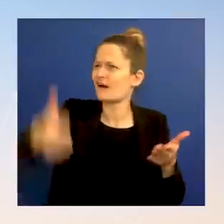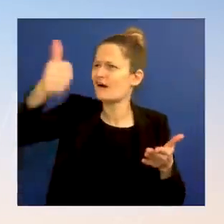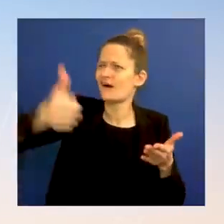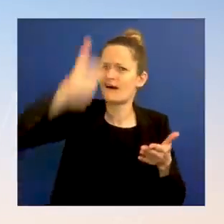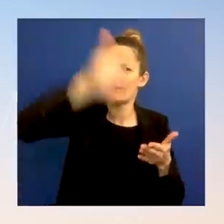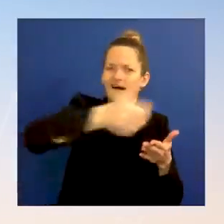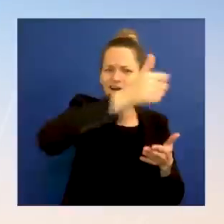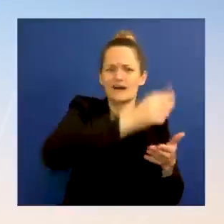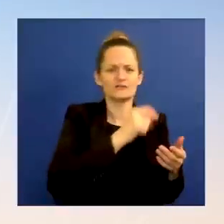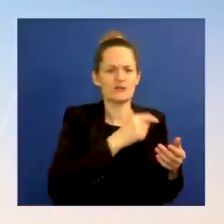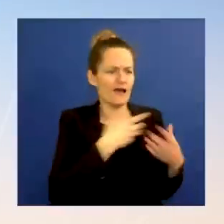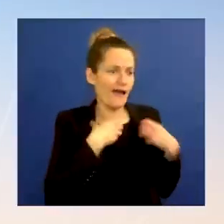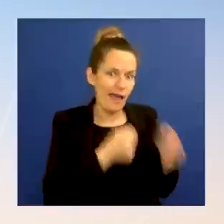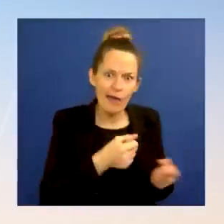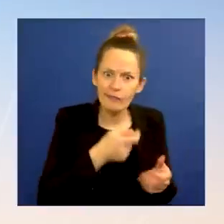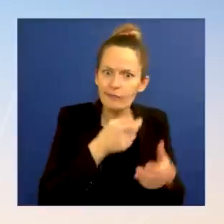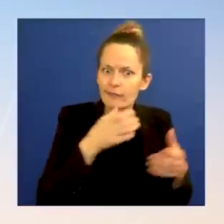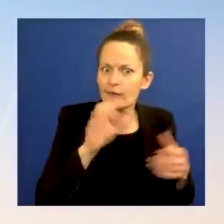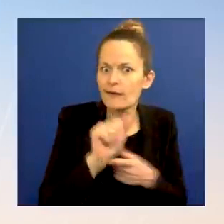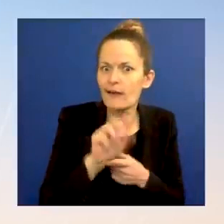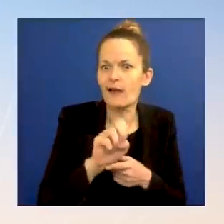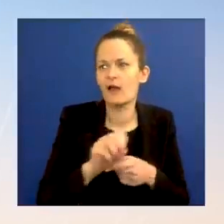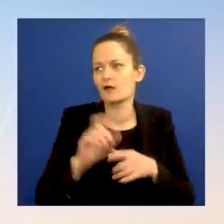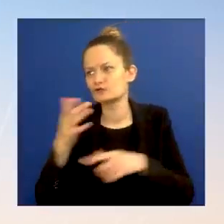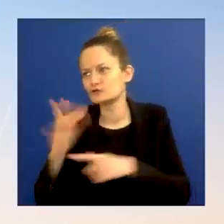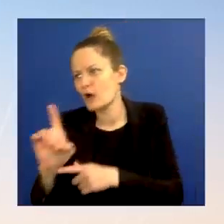Thank you, Dr. Rose, for joining us. Thank you. You're welcome